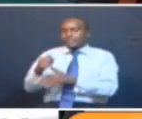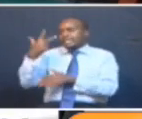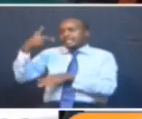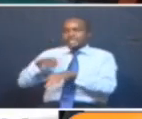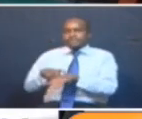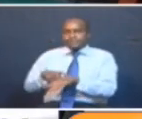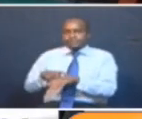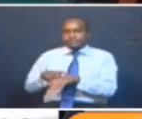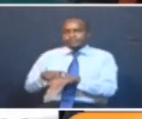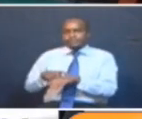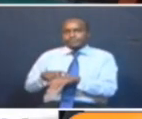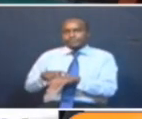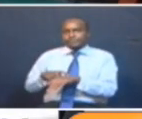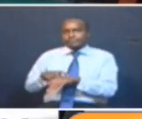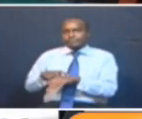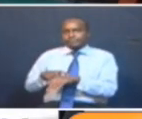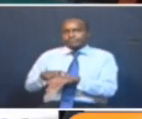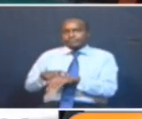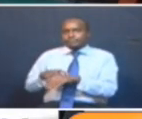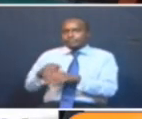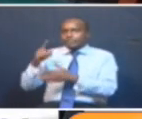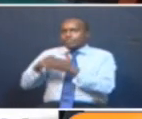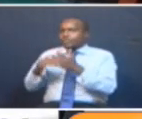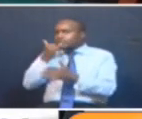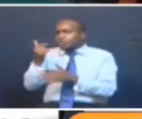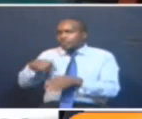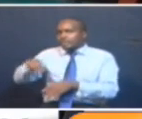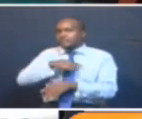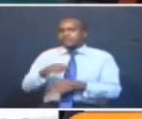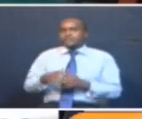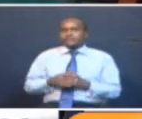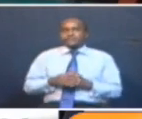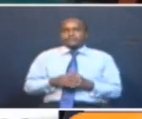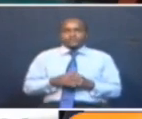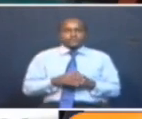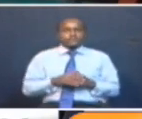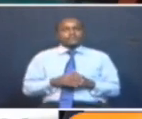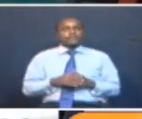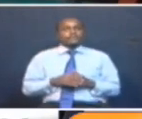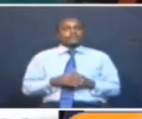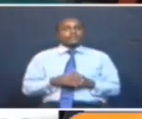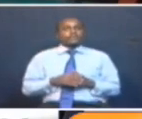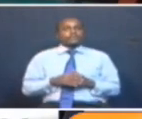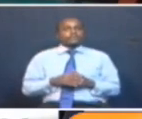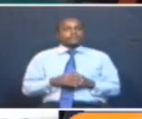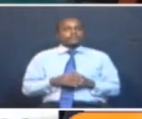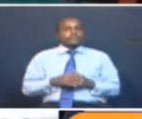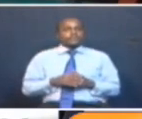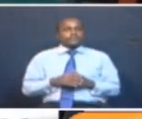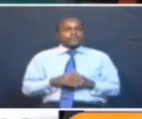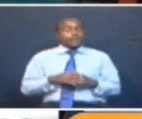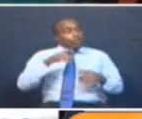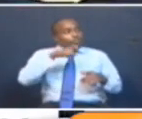right. That's right. I mean, come on. What is wrong with us? Well, I think it's we got to ask